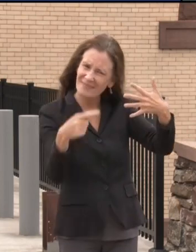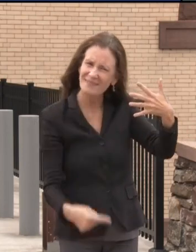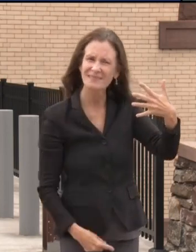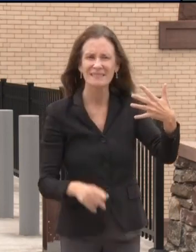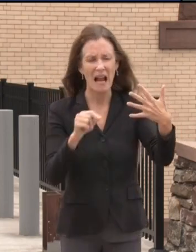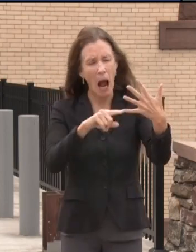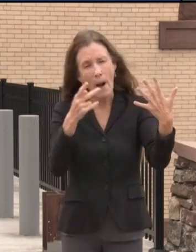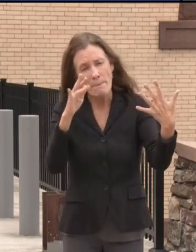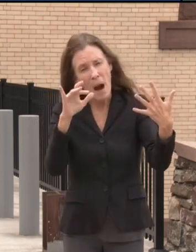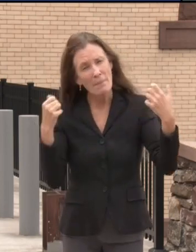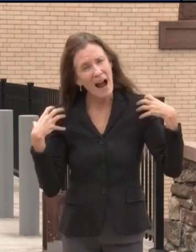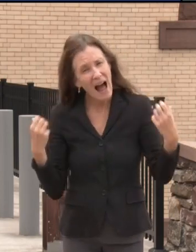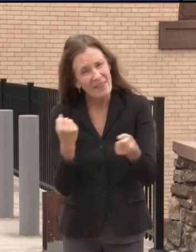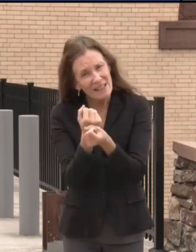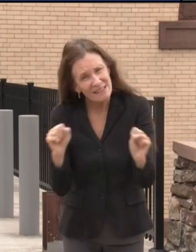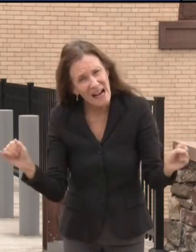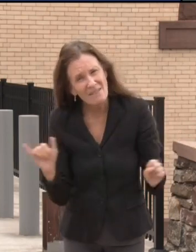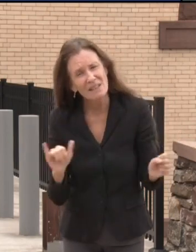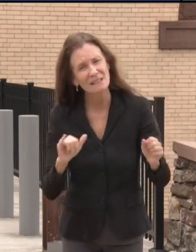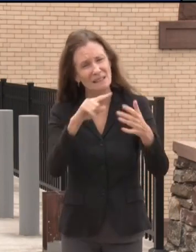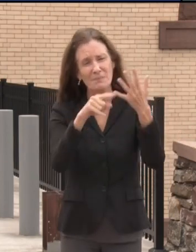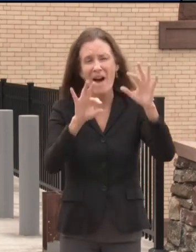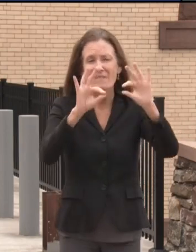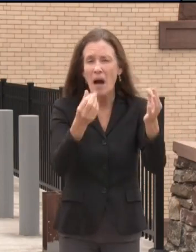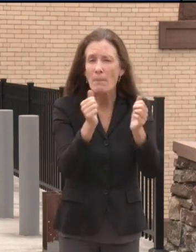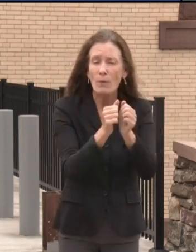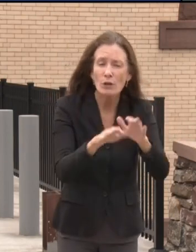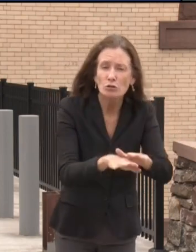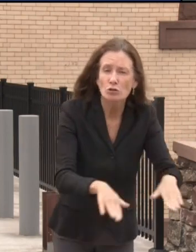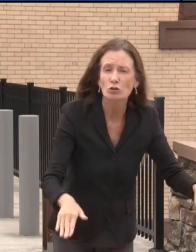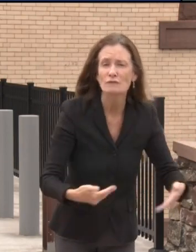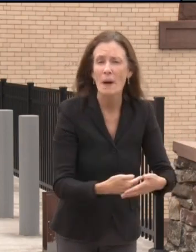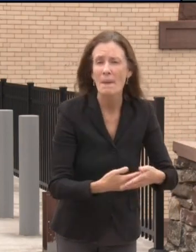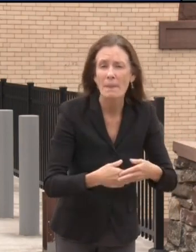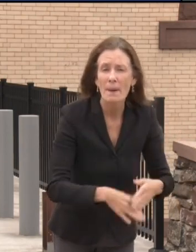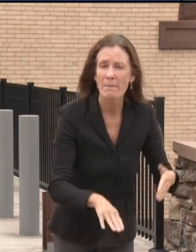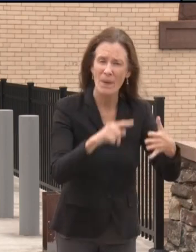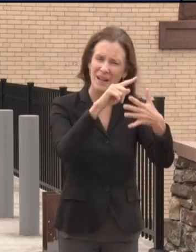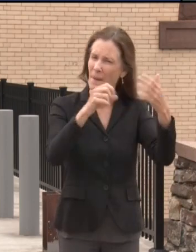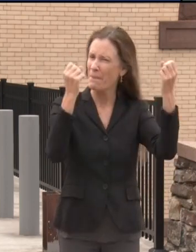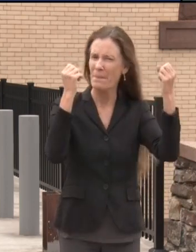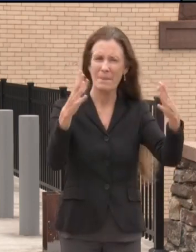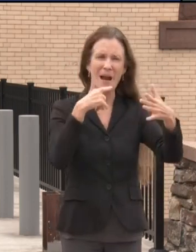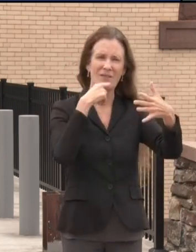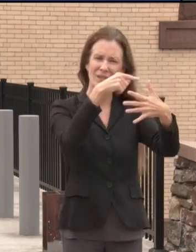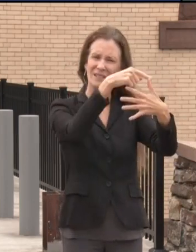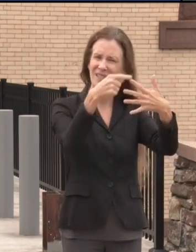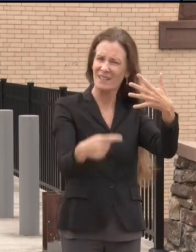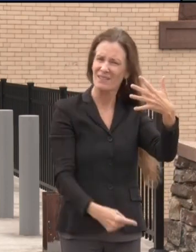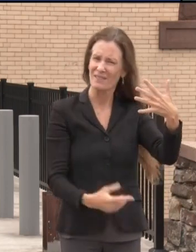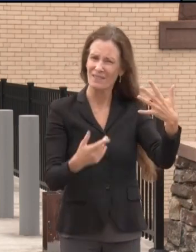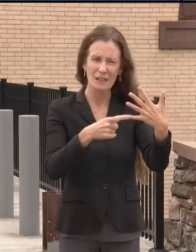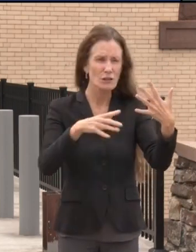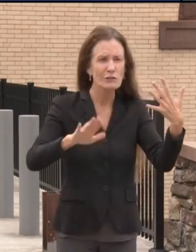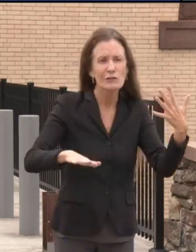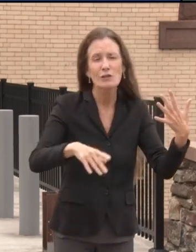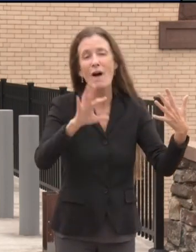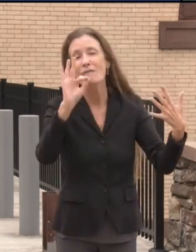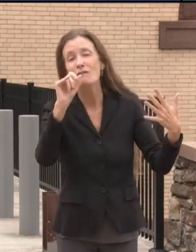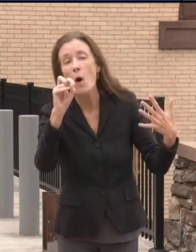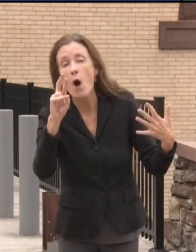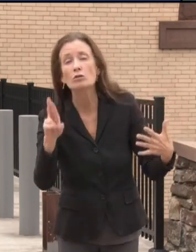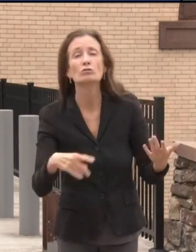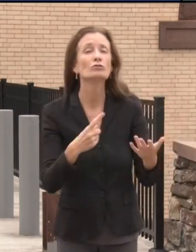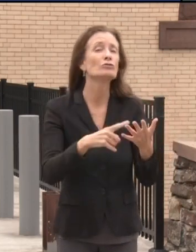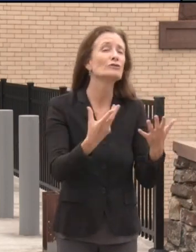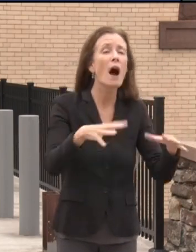member. Employees' family members include a child, stepchild, or legal ward, regardless of the